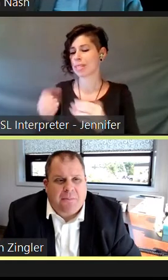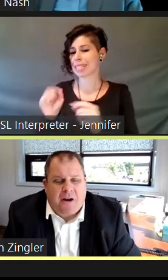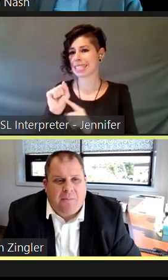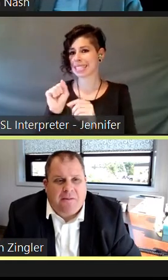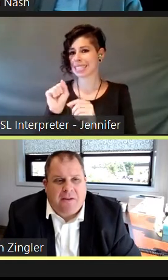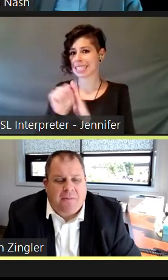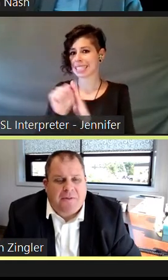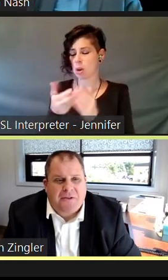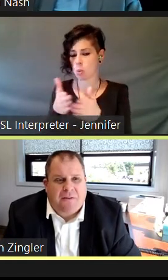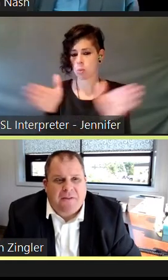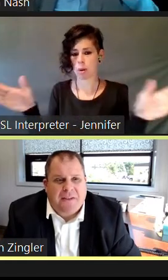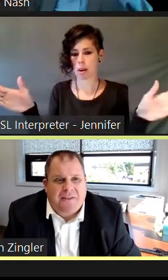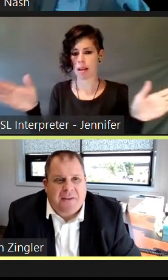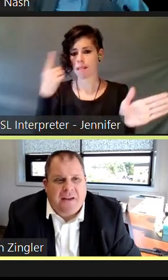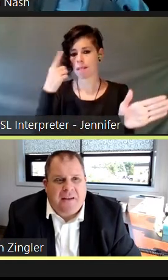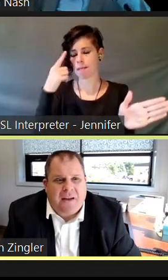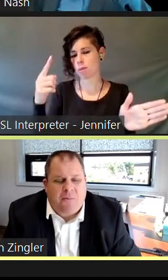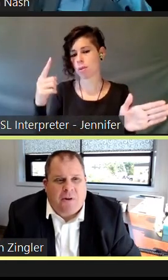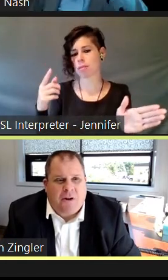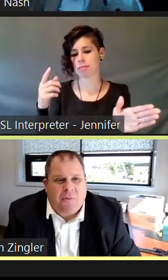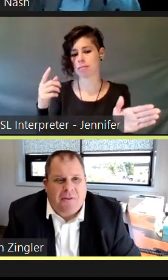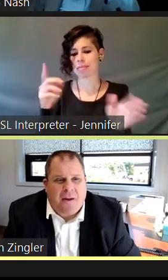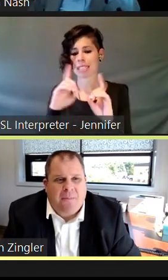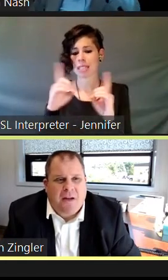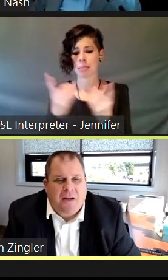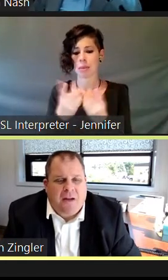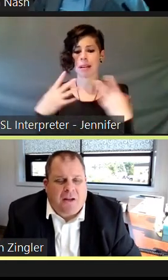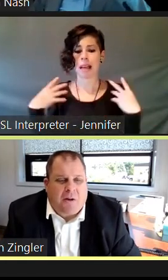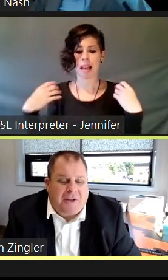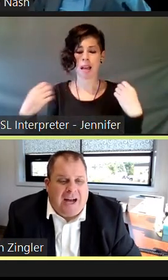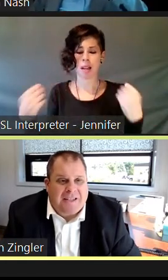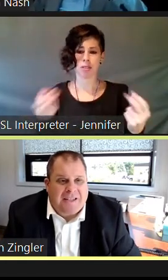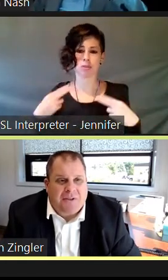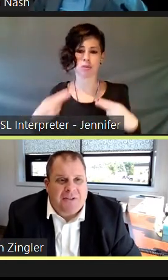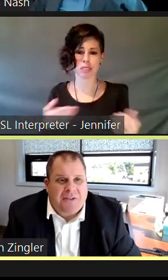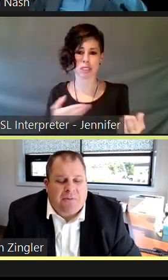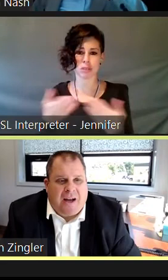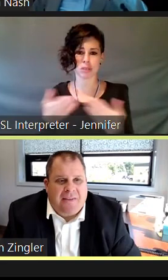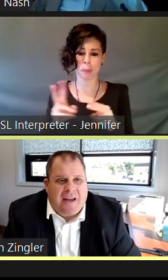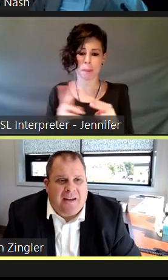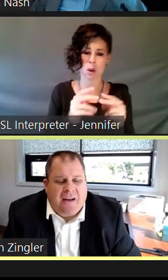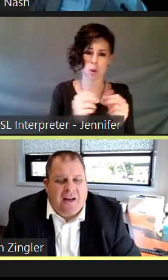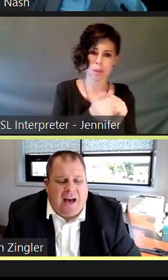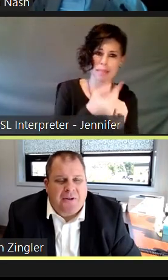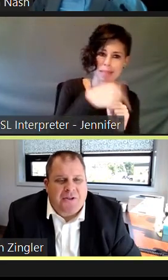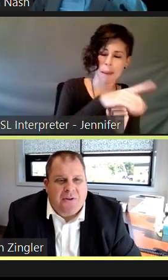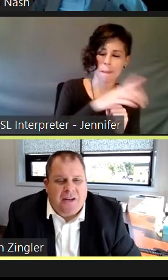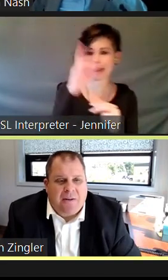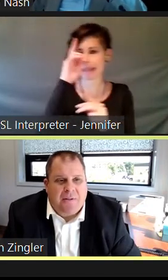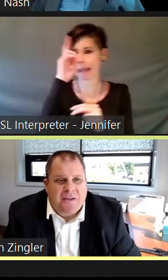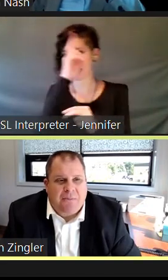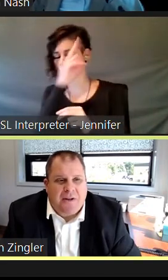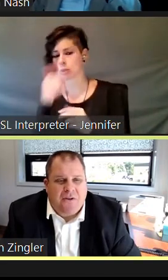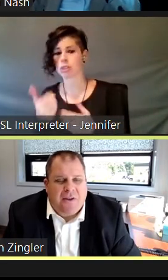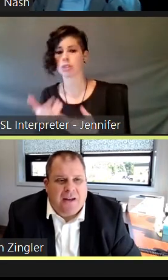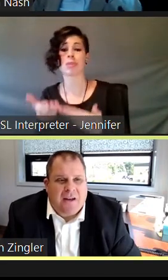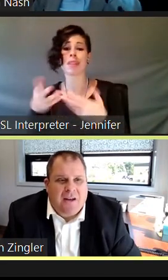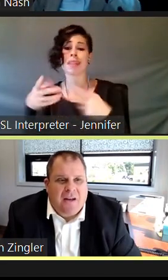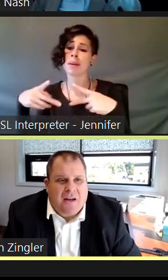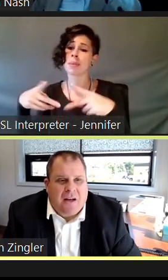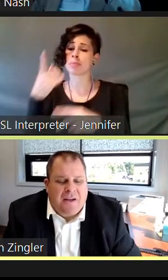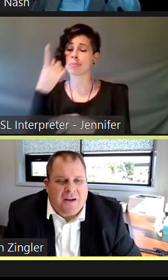for the Department of Developmental Services. And we partnered with them along with the hospitals to provide that opportunity, because we knew